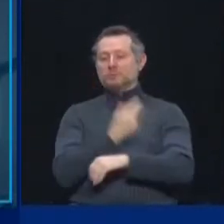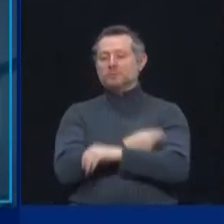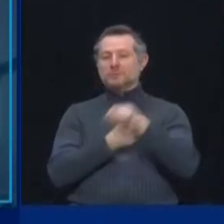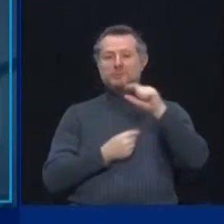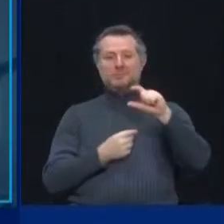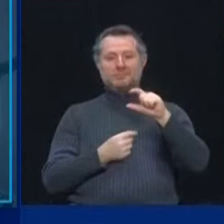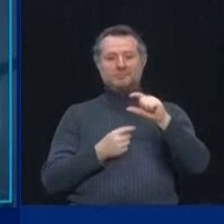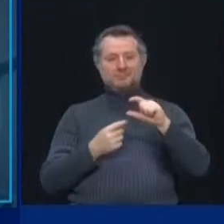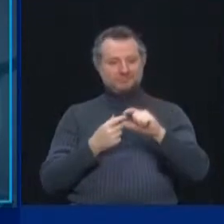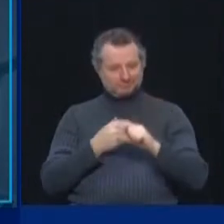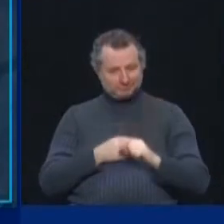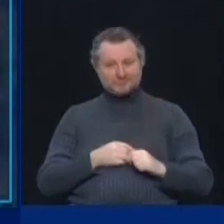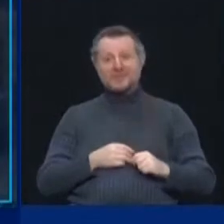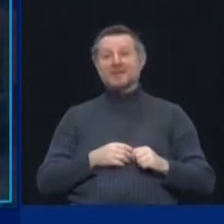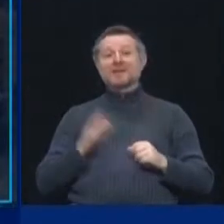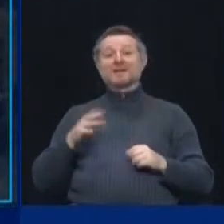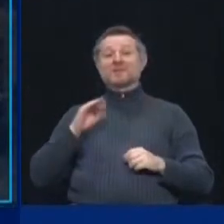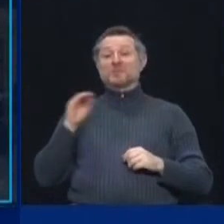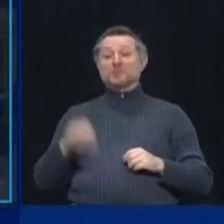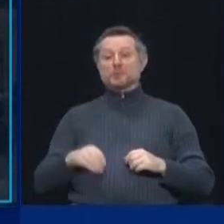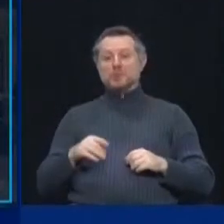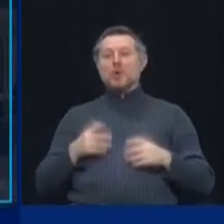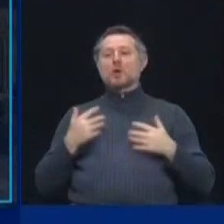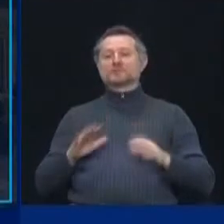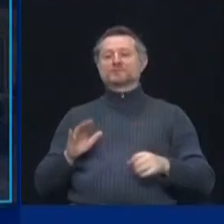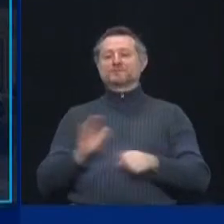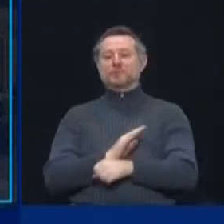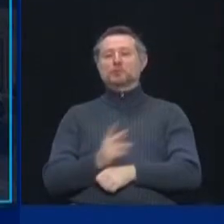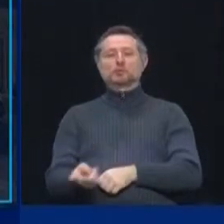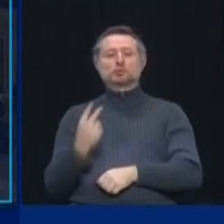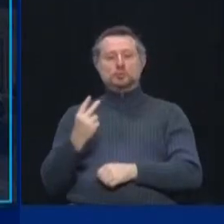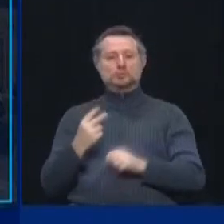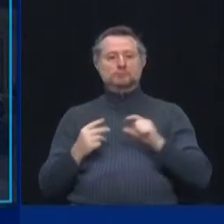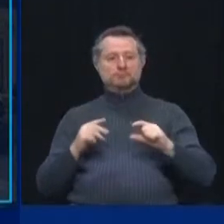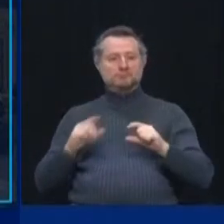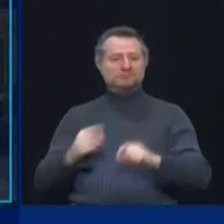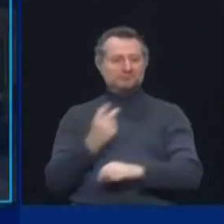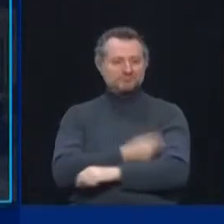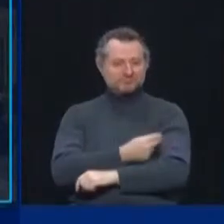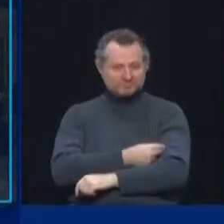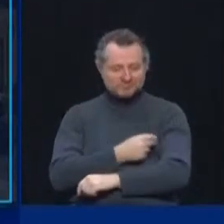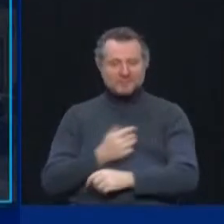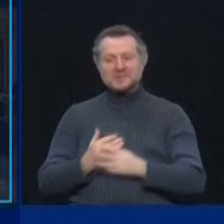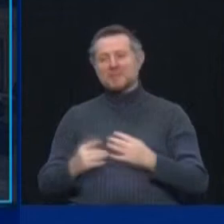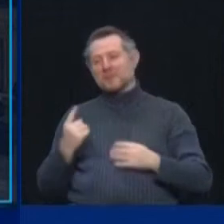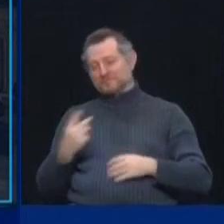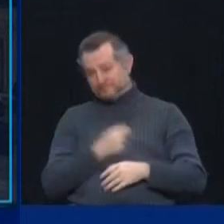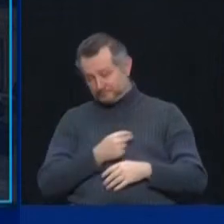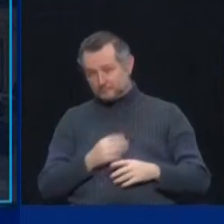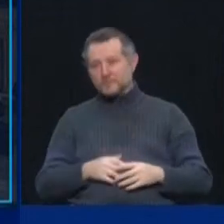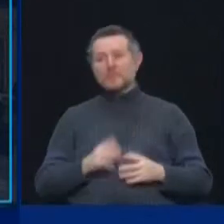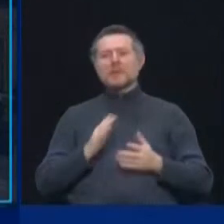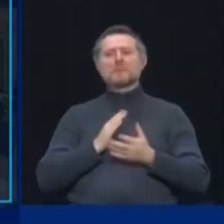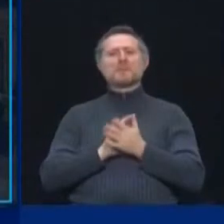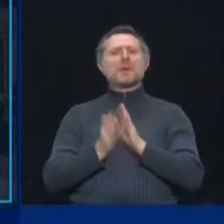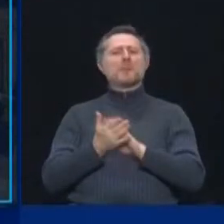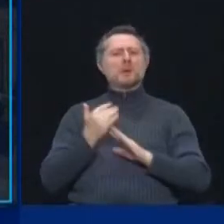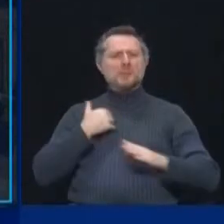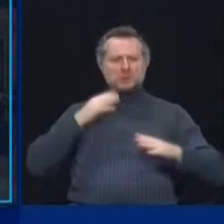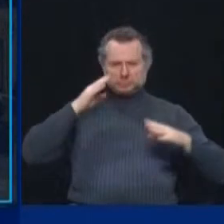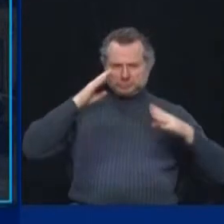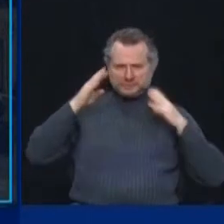60%. 50% of the people are fully vaccinated. We're getting as creative as we can to get people to